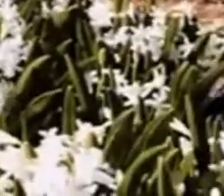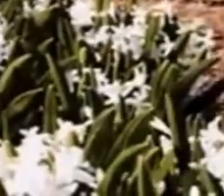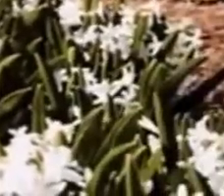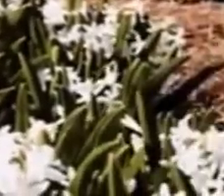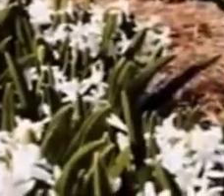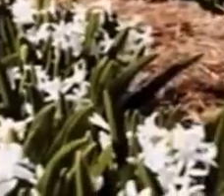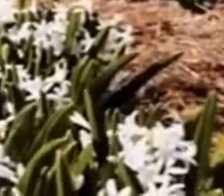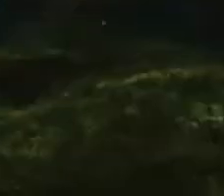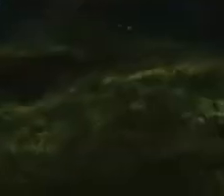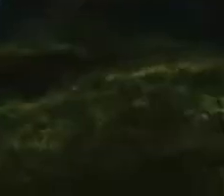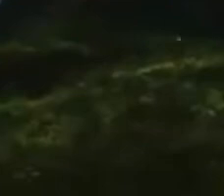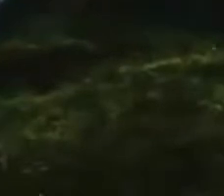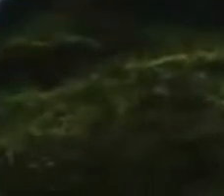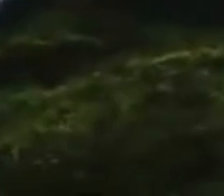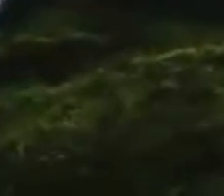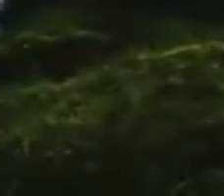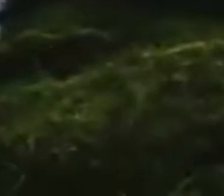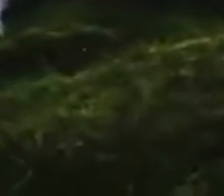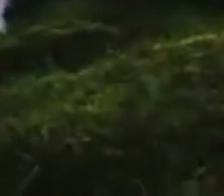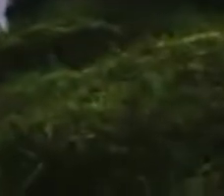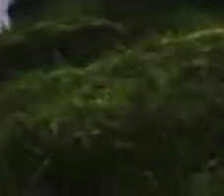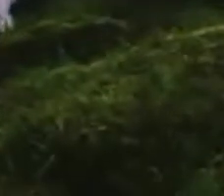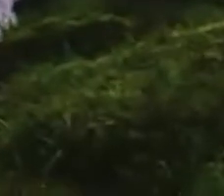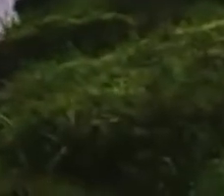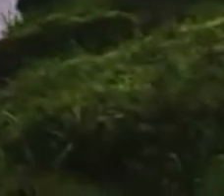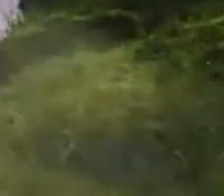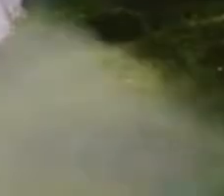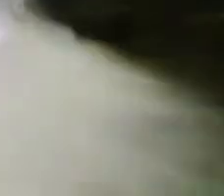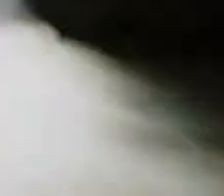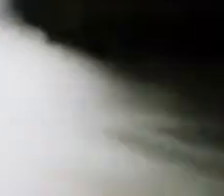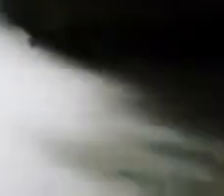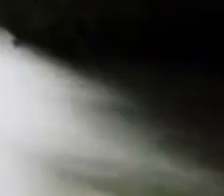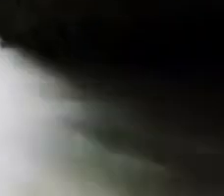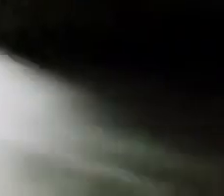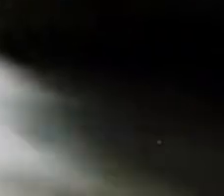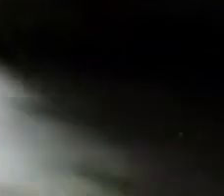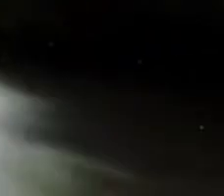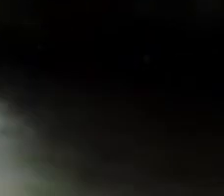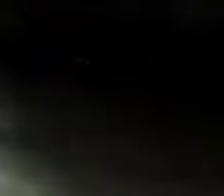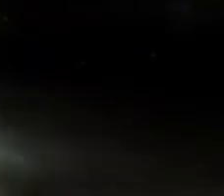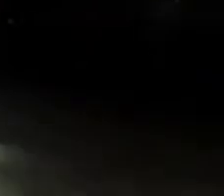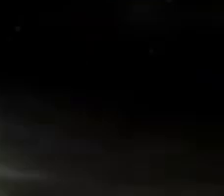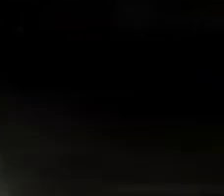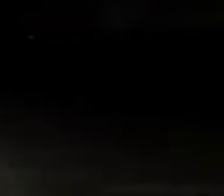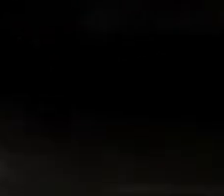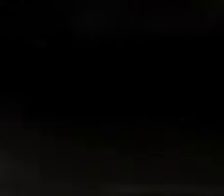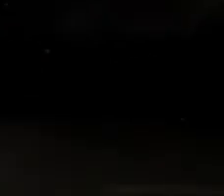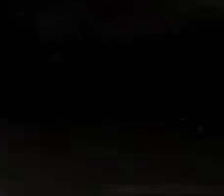overjoyed. You are my peace.